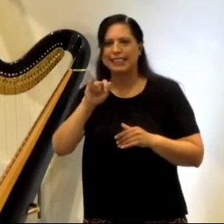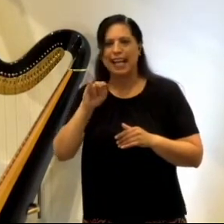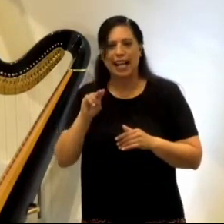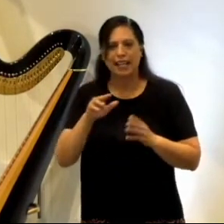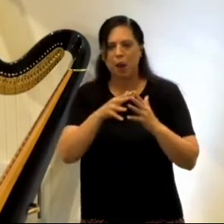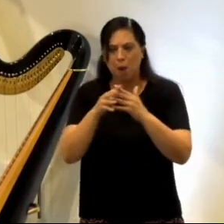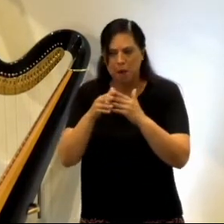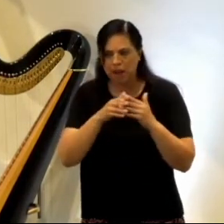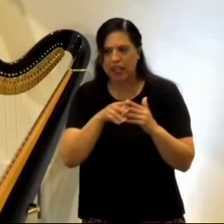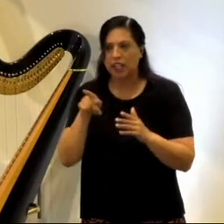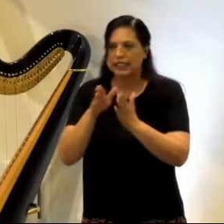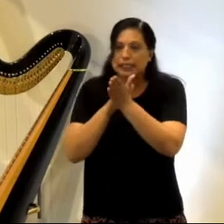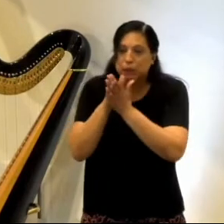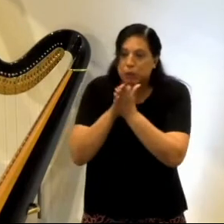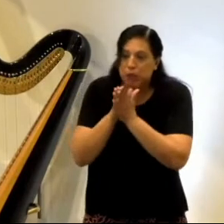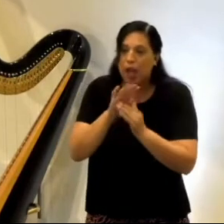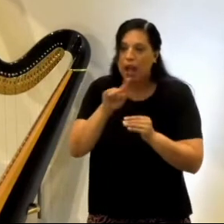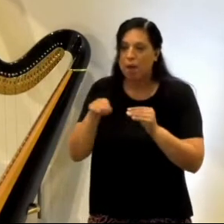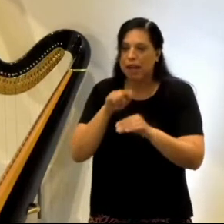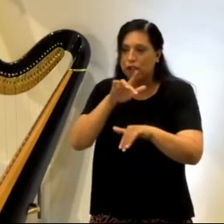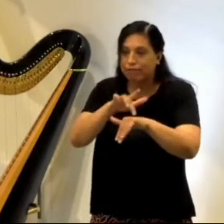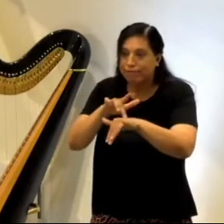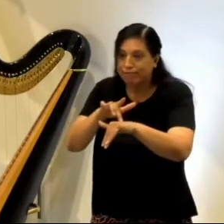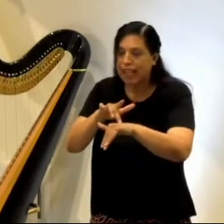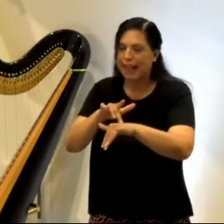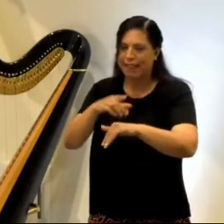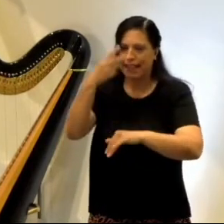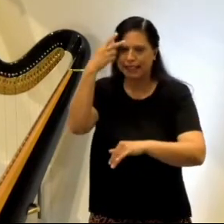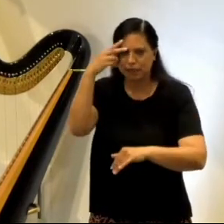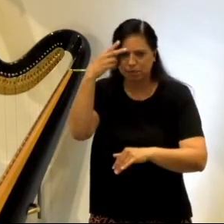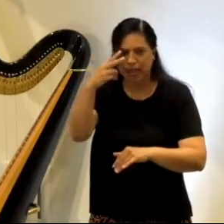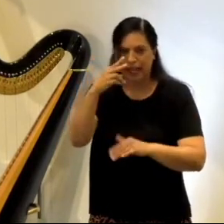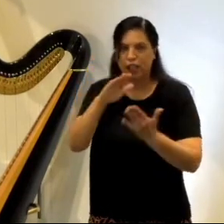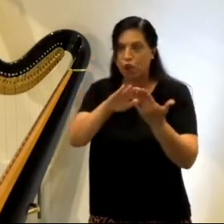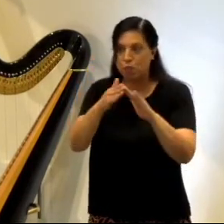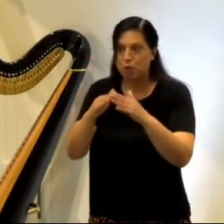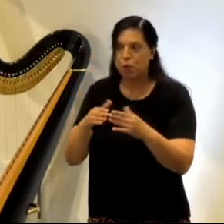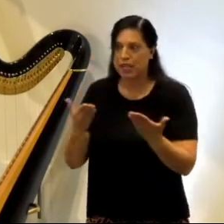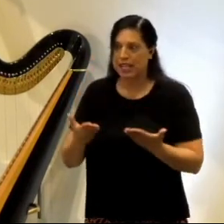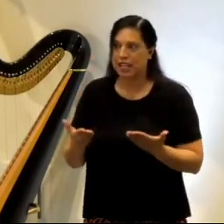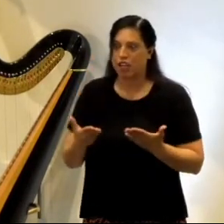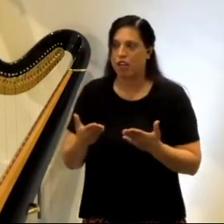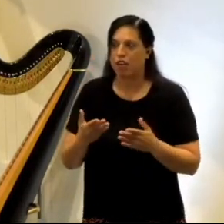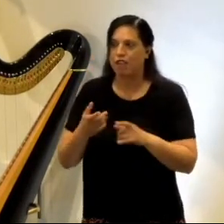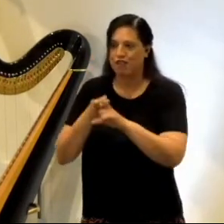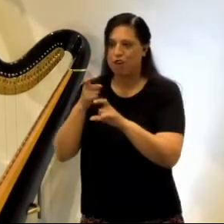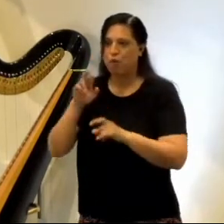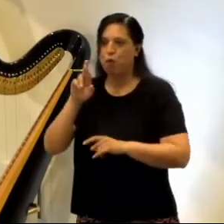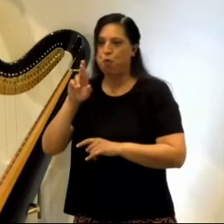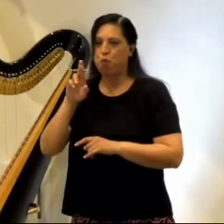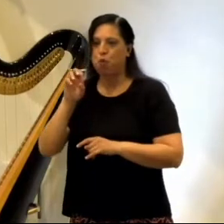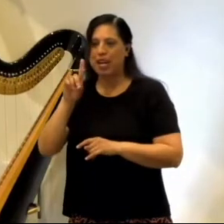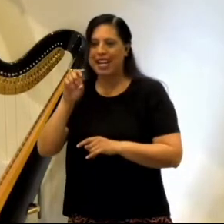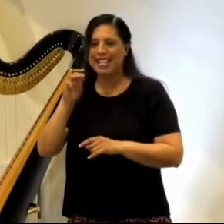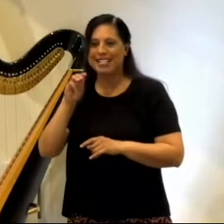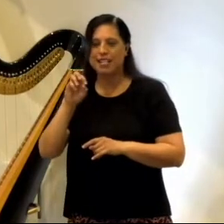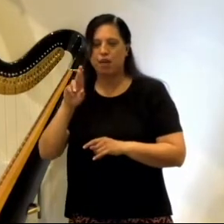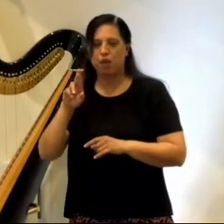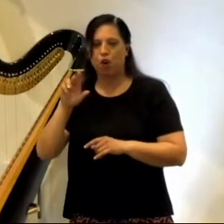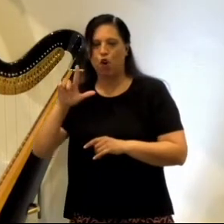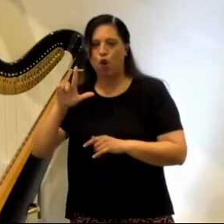passionate about reaching the Hispanic community in Las Vegas, particularly out of Redeemer Lutheran Church, which is on North Pecos